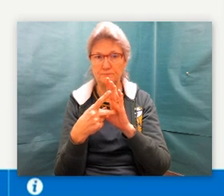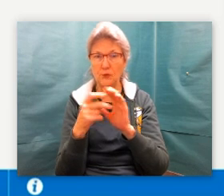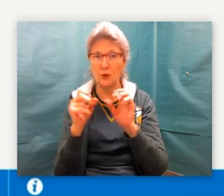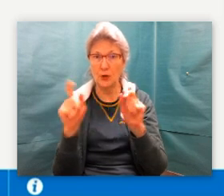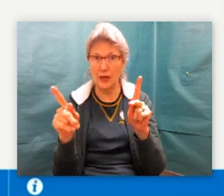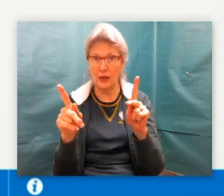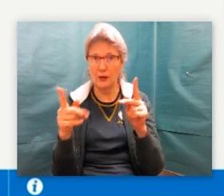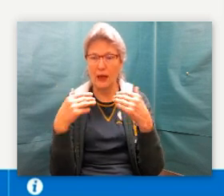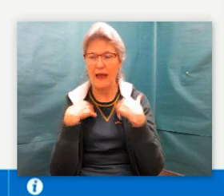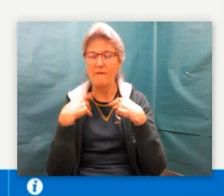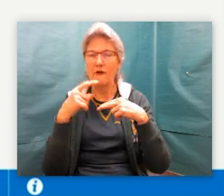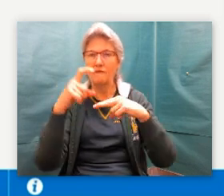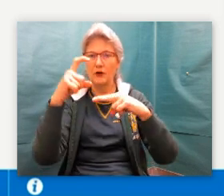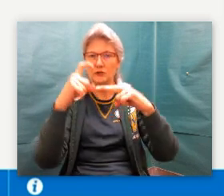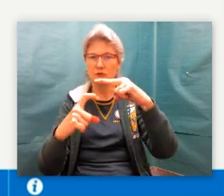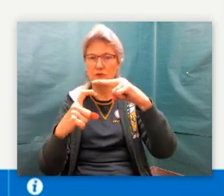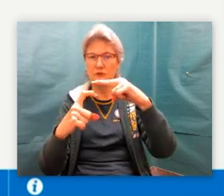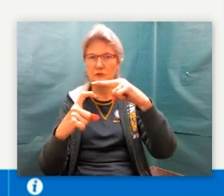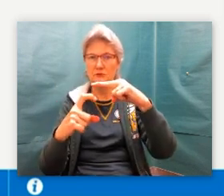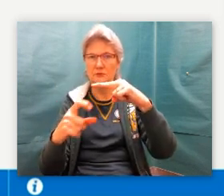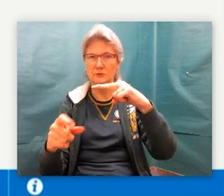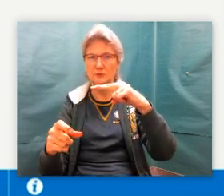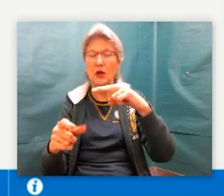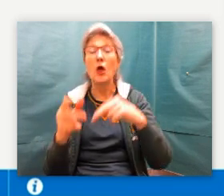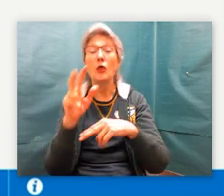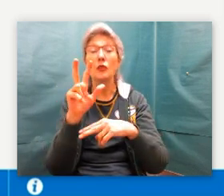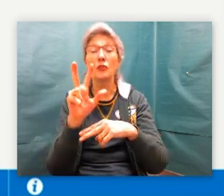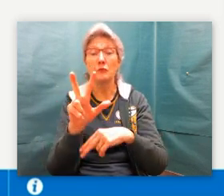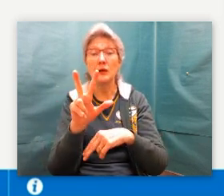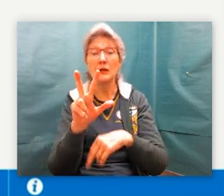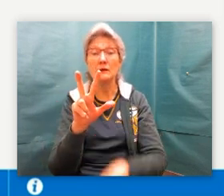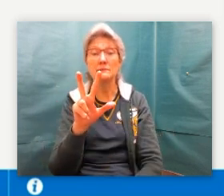All right, so we have our fractions here. So we have